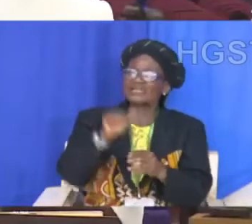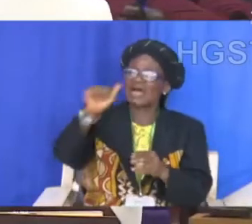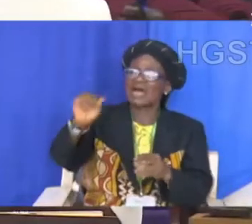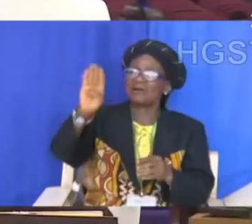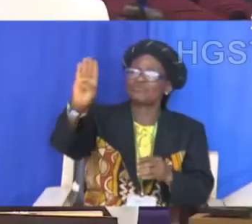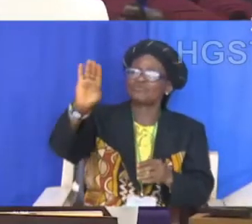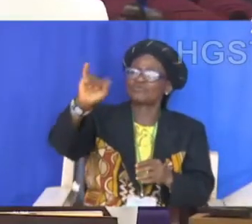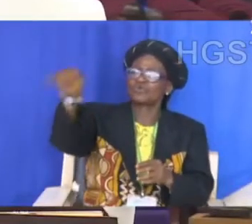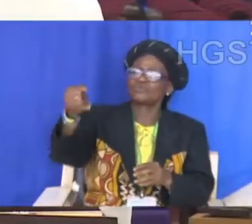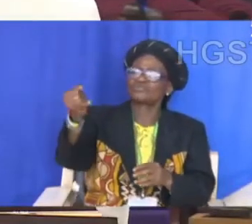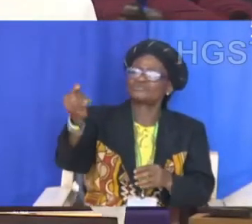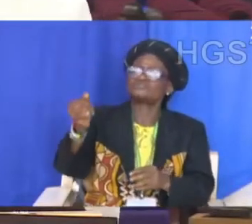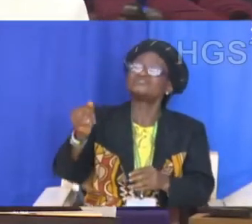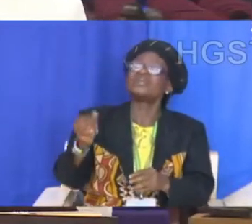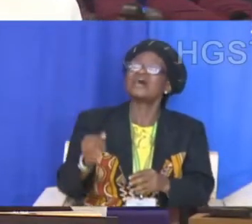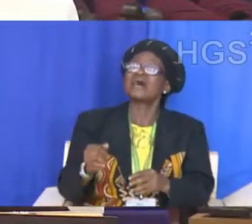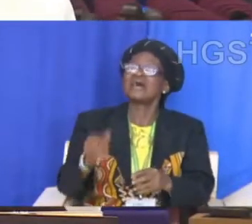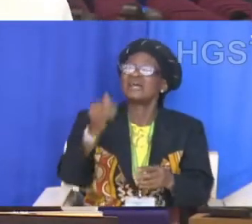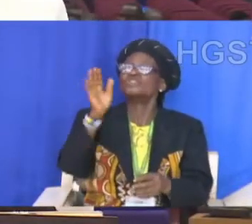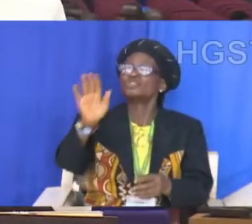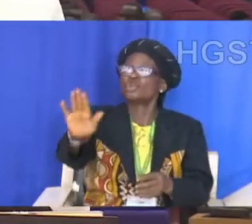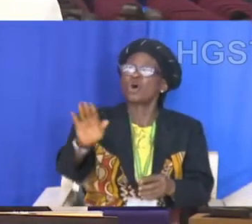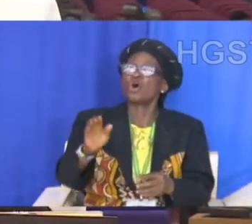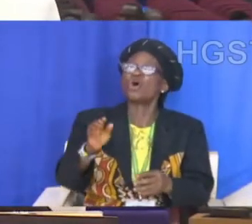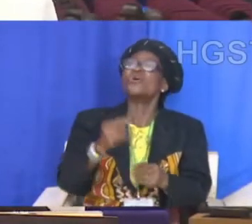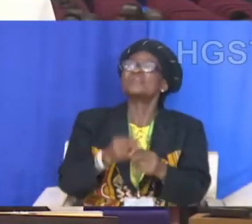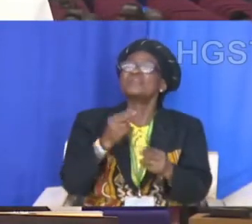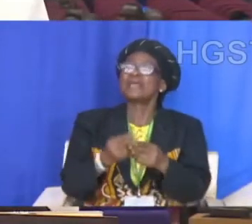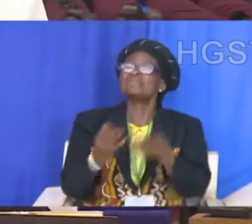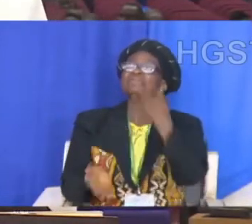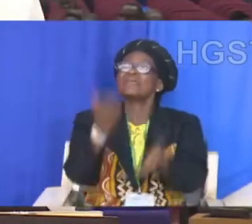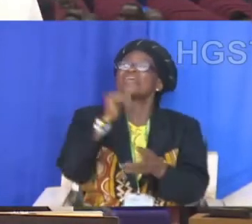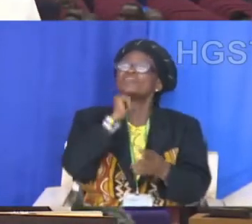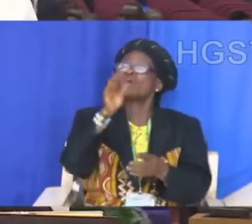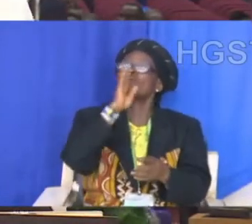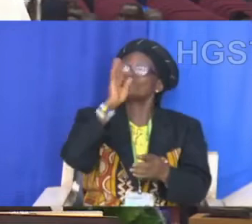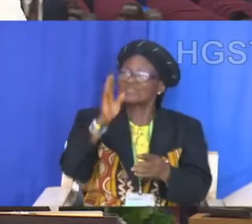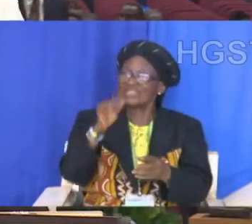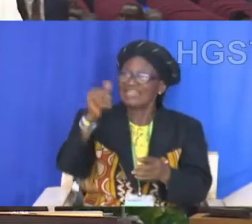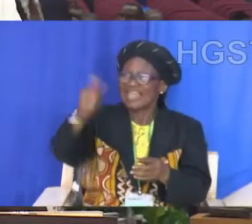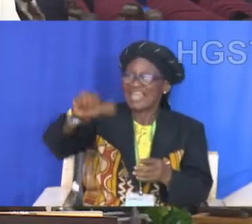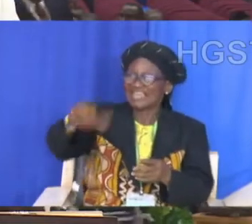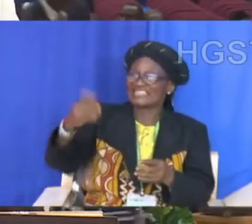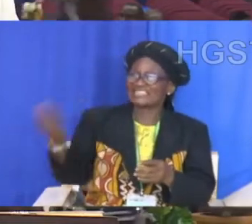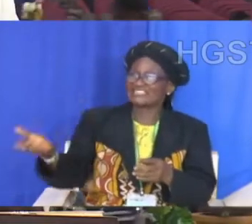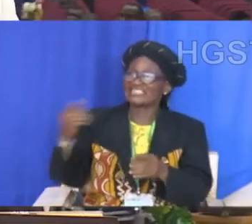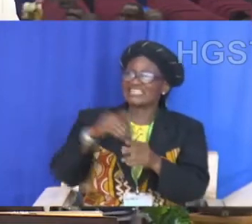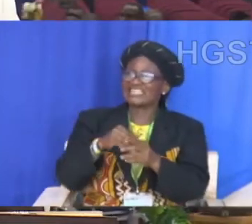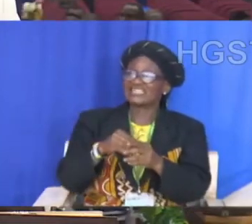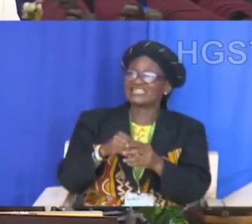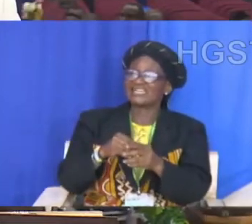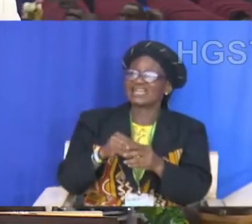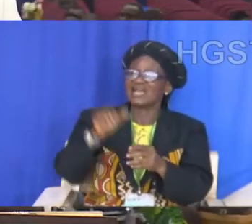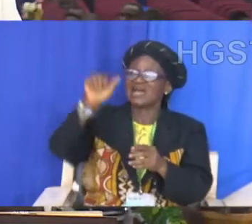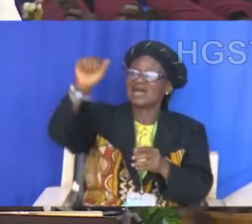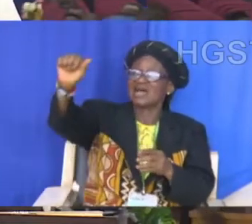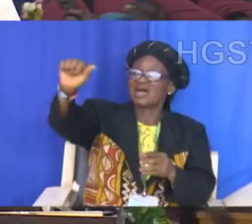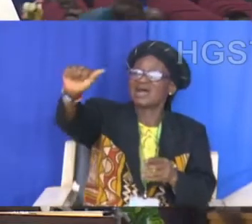Your name may not mean anything in Asurok. Ha! But your name means something in heaven.